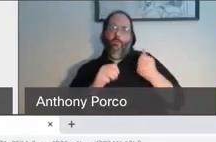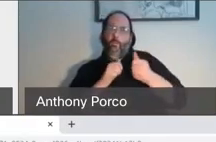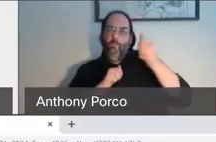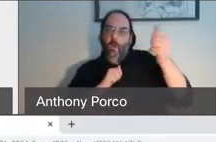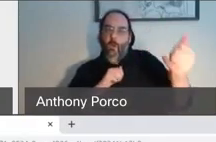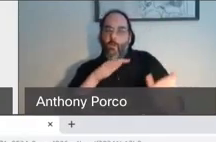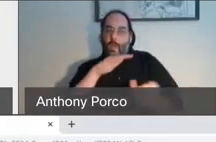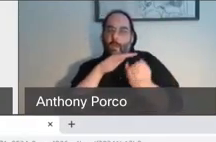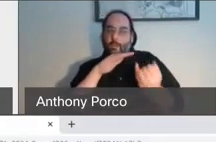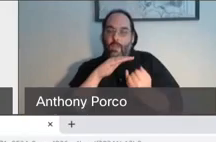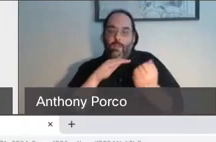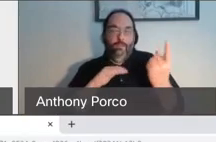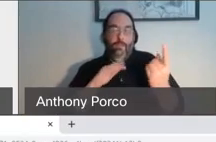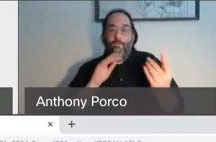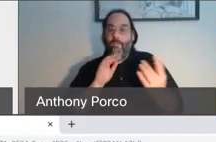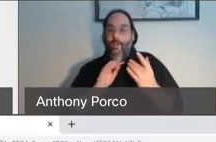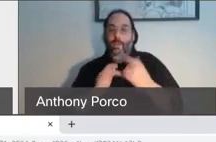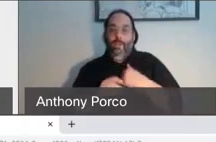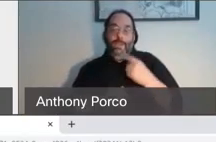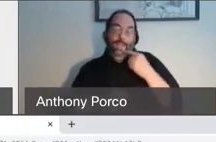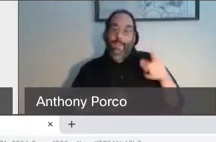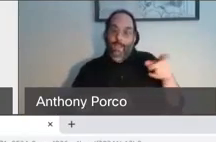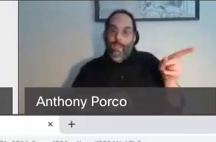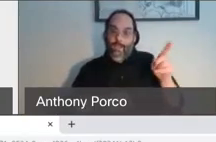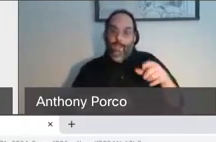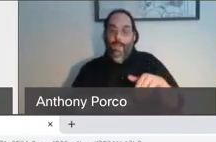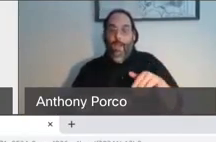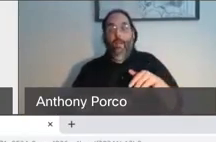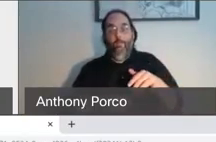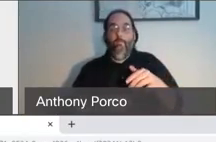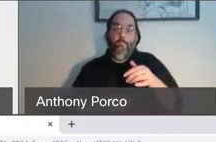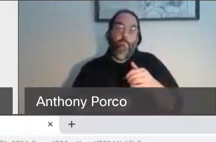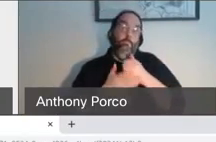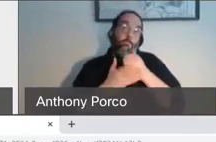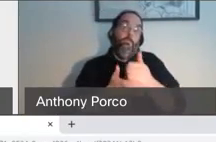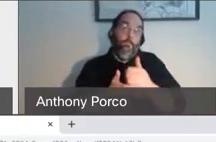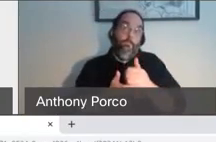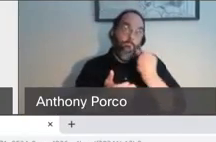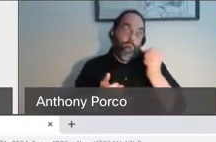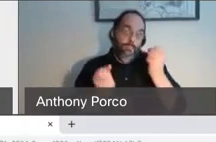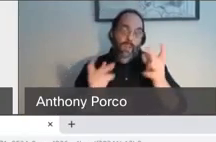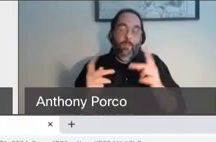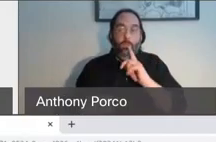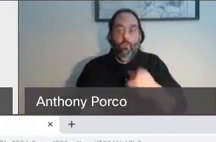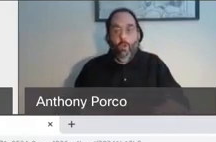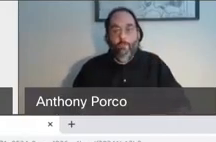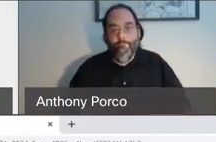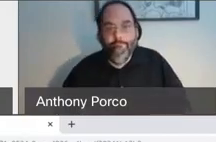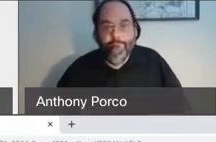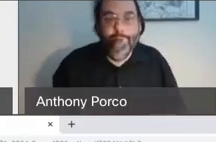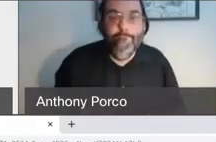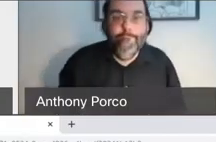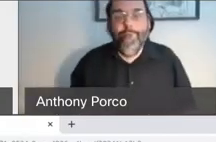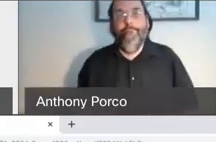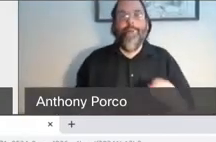saying that they need that. That would be very helpful for, I'm sure, many people. More